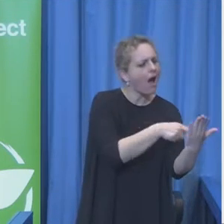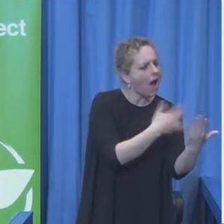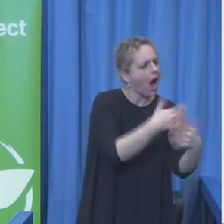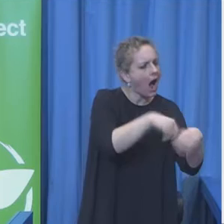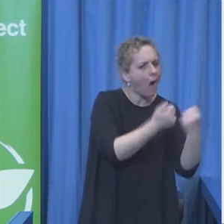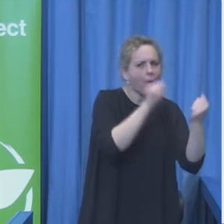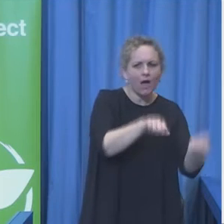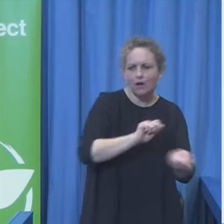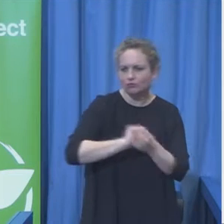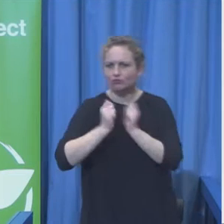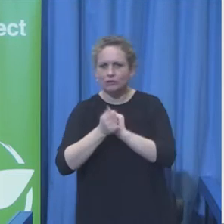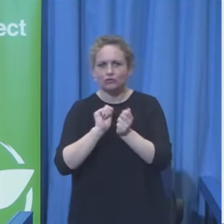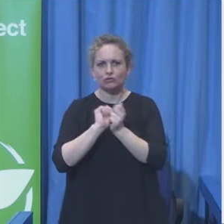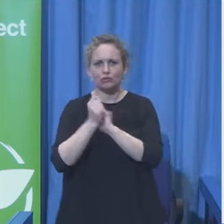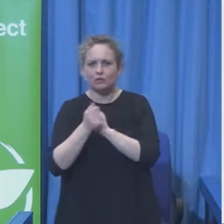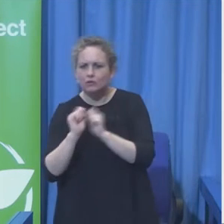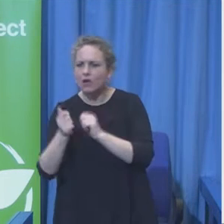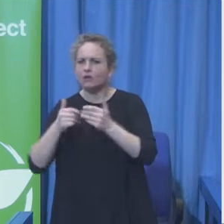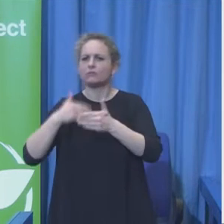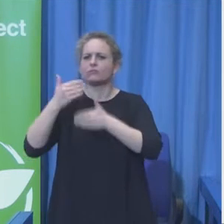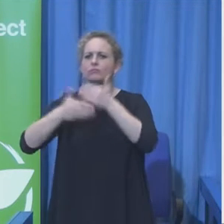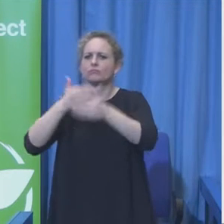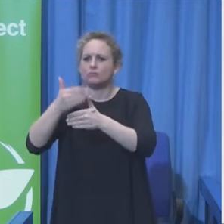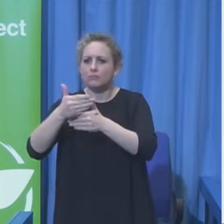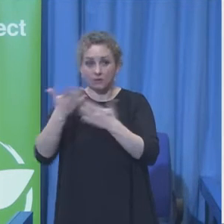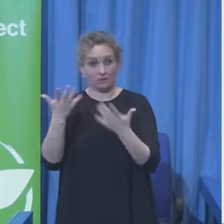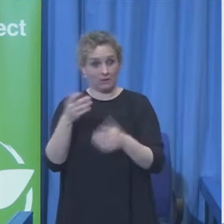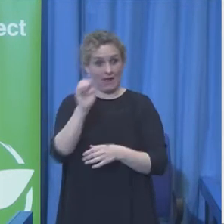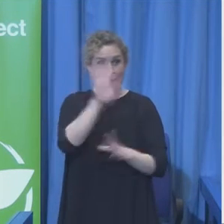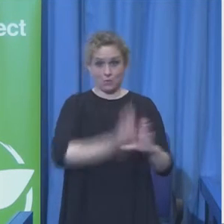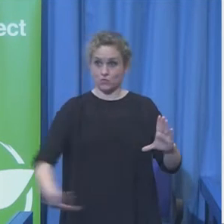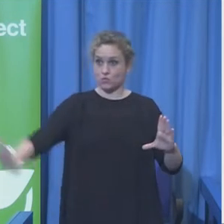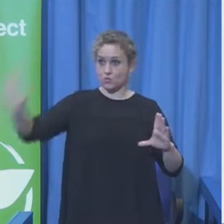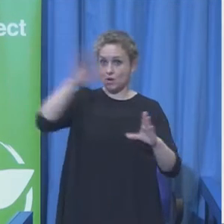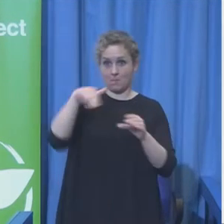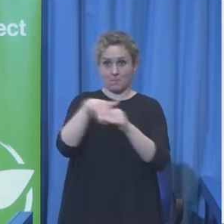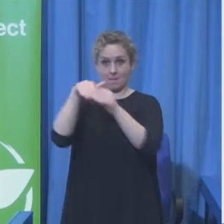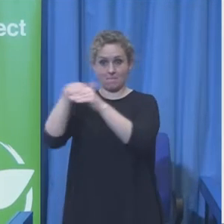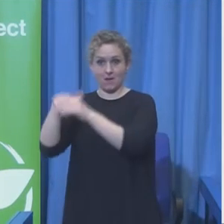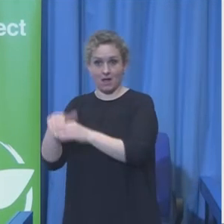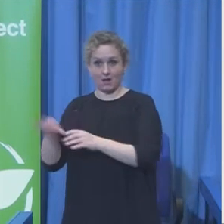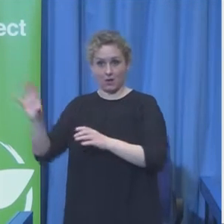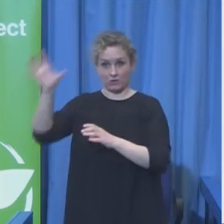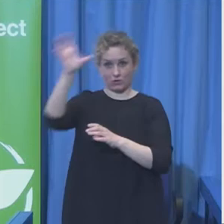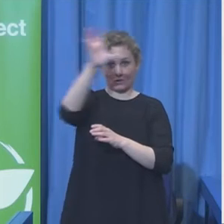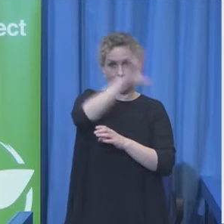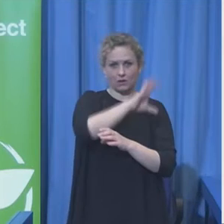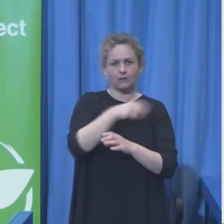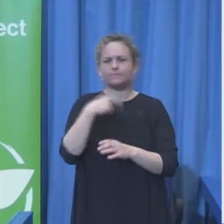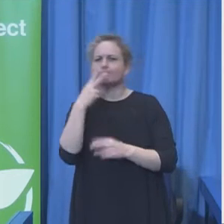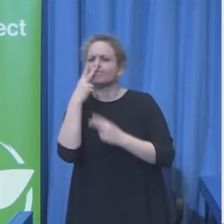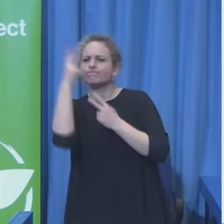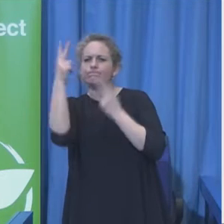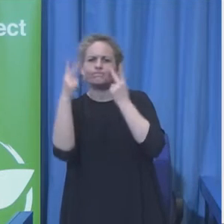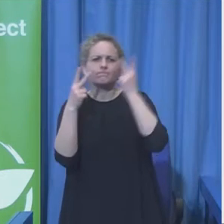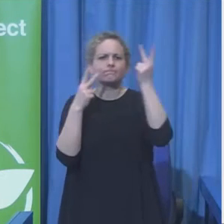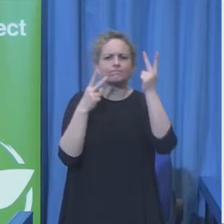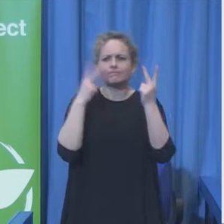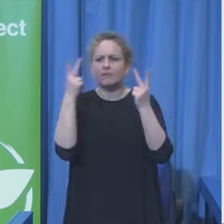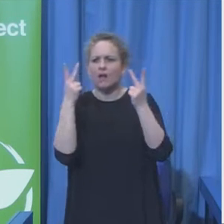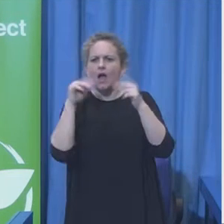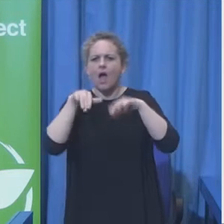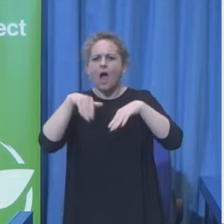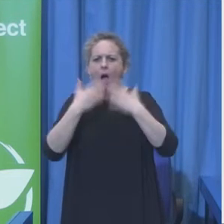number of member states is beginning to use a mix of the two systems. It is logical with the context of the EU